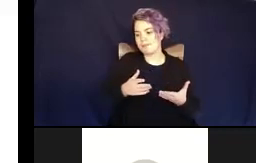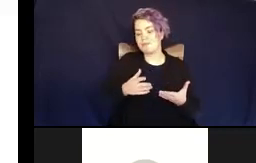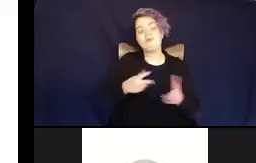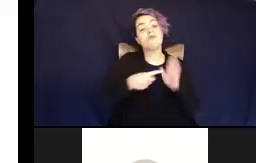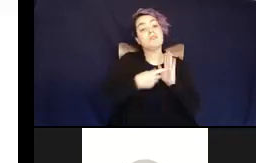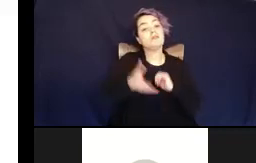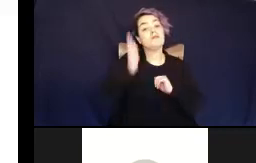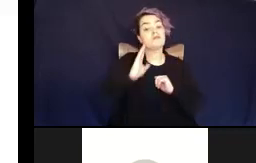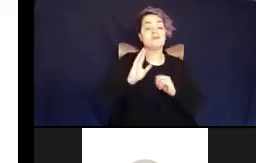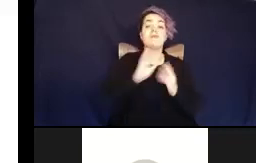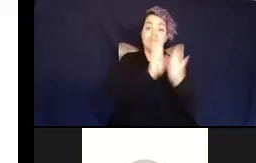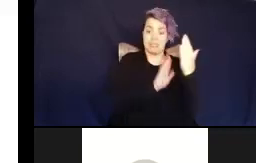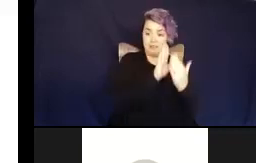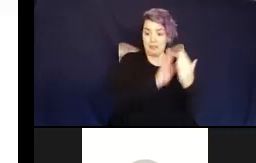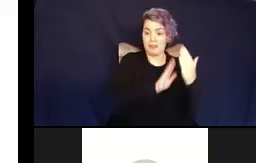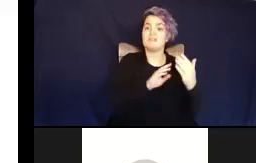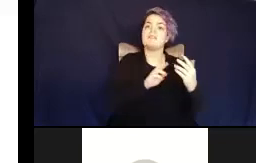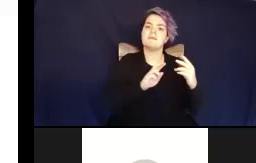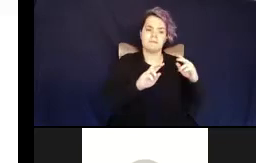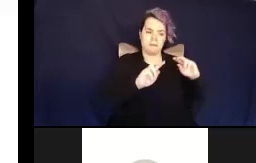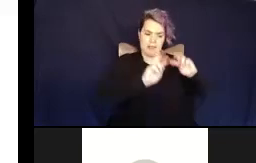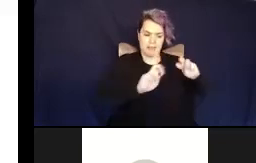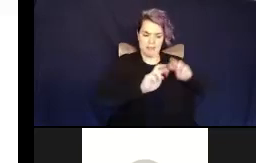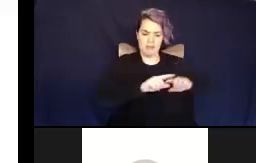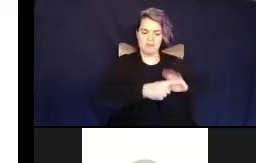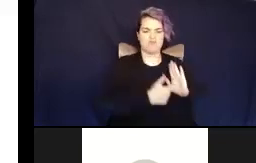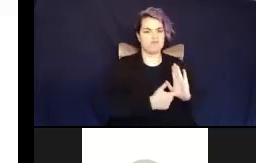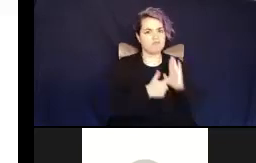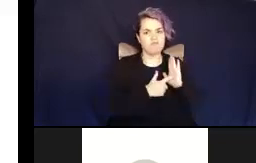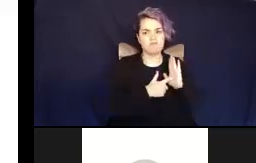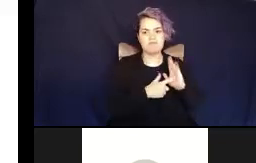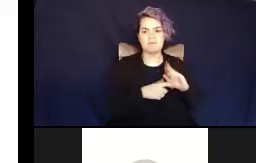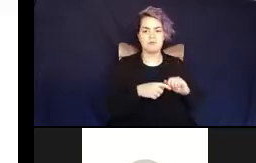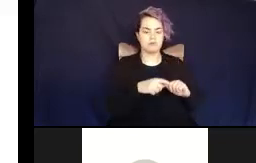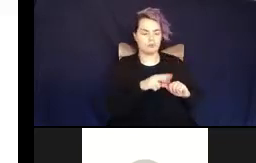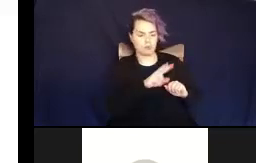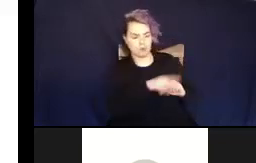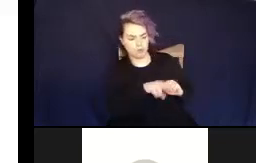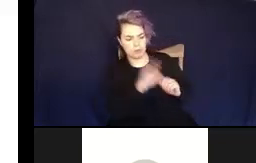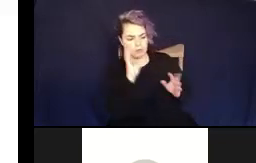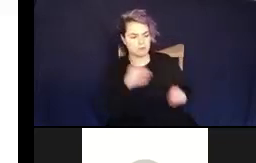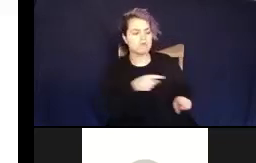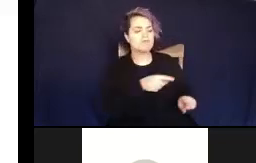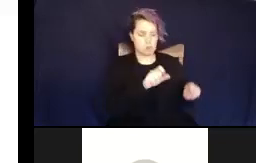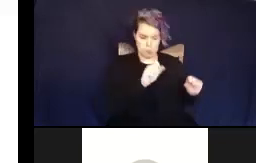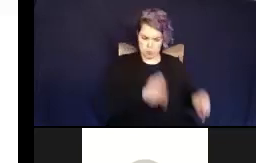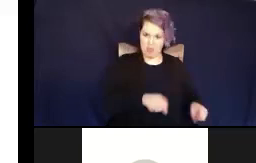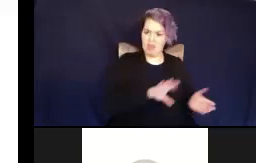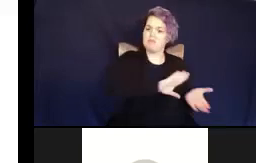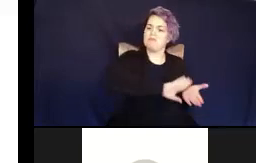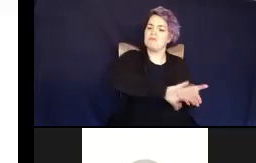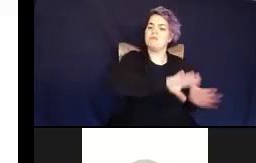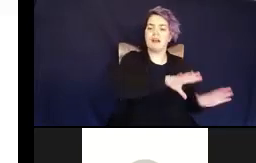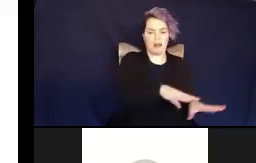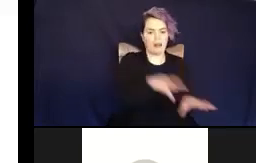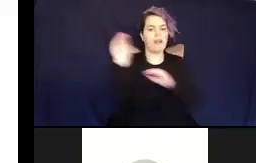that, is usually required in order to decide that somebody can leave and, go